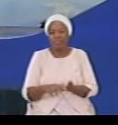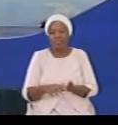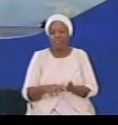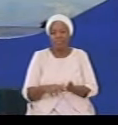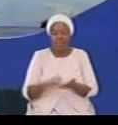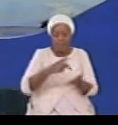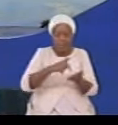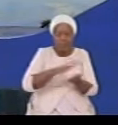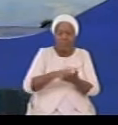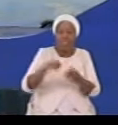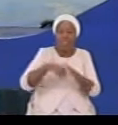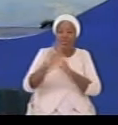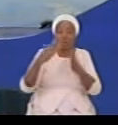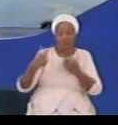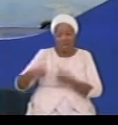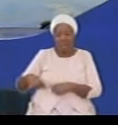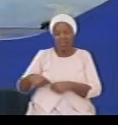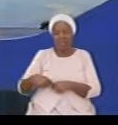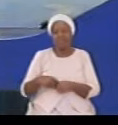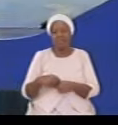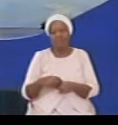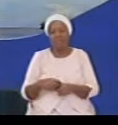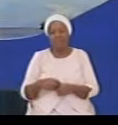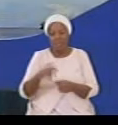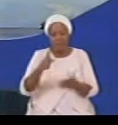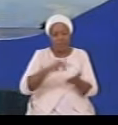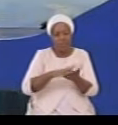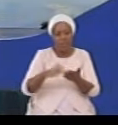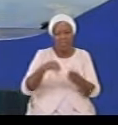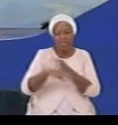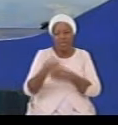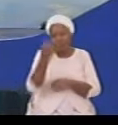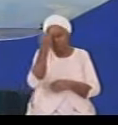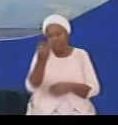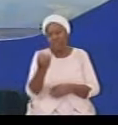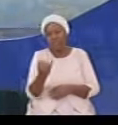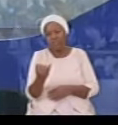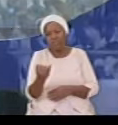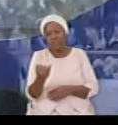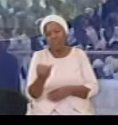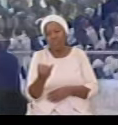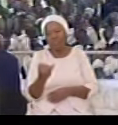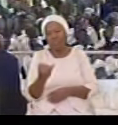Purity in your heart. Purity in your imagination.